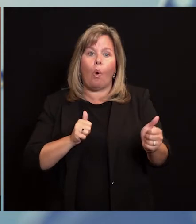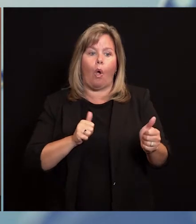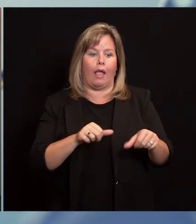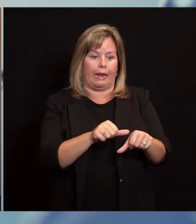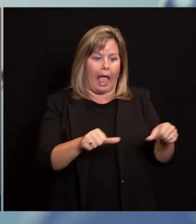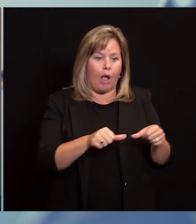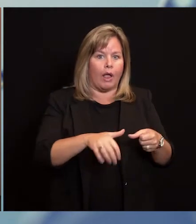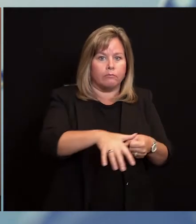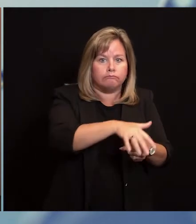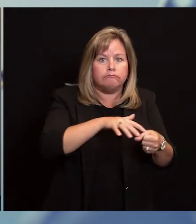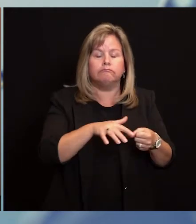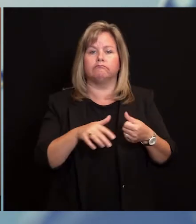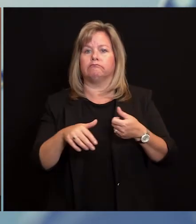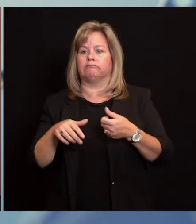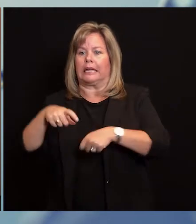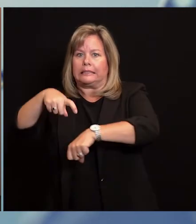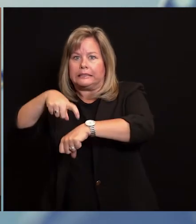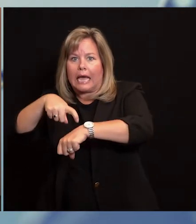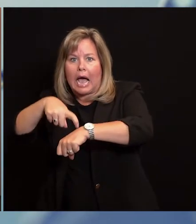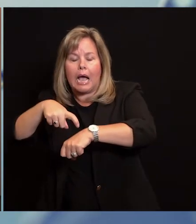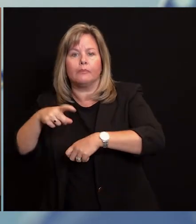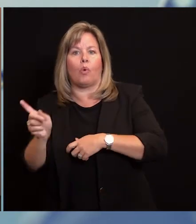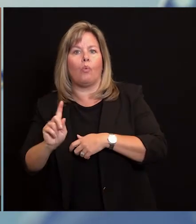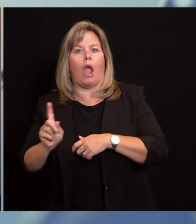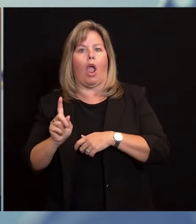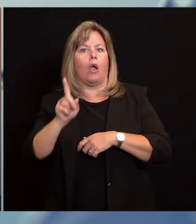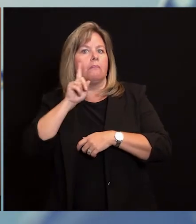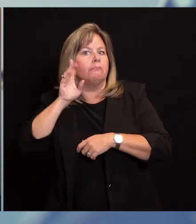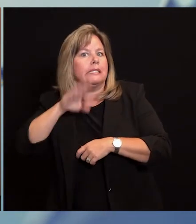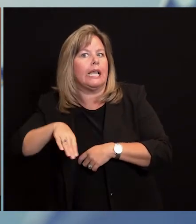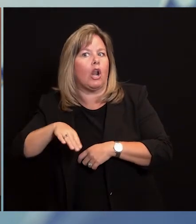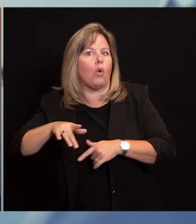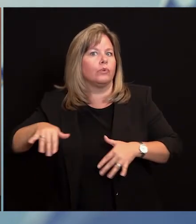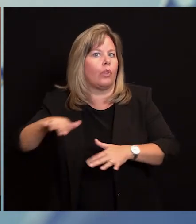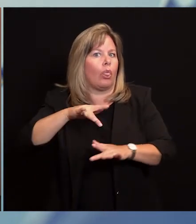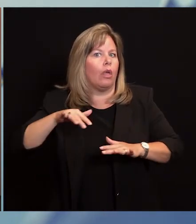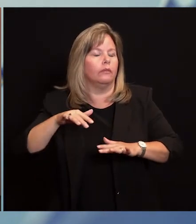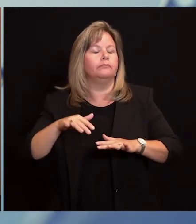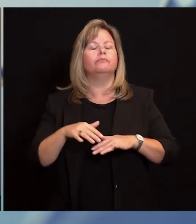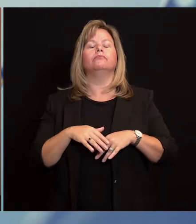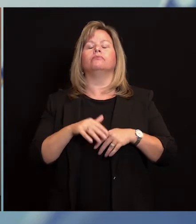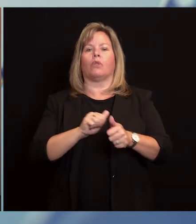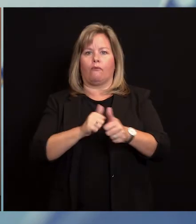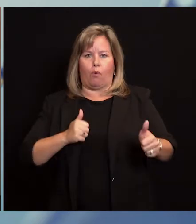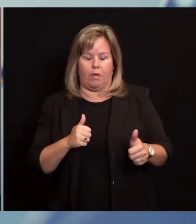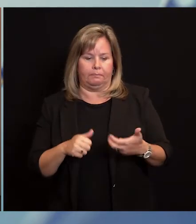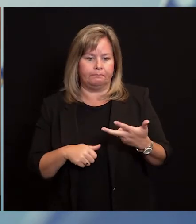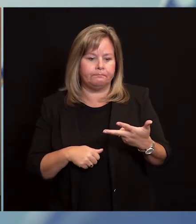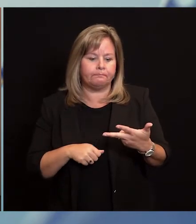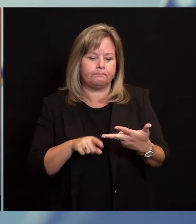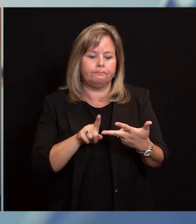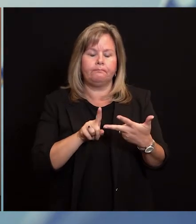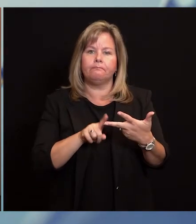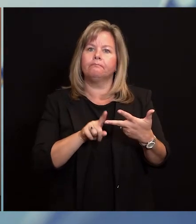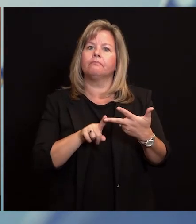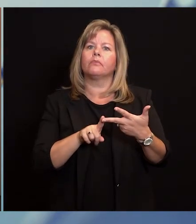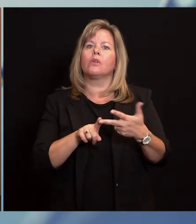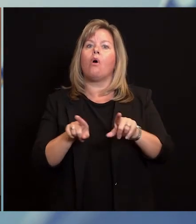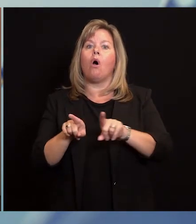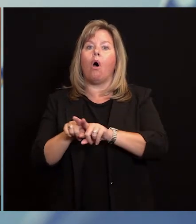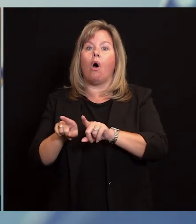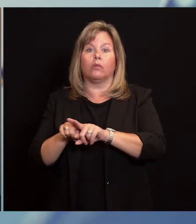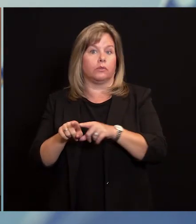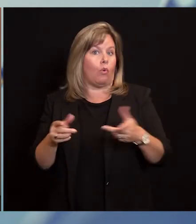know are bad for mosquitoes, where there are lots of mosquitoes. Avoid those areas, avoid those times of day